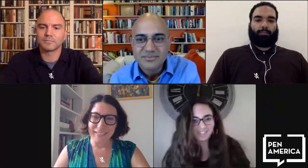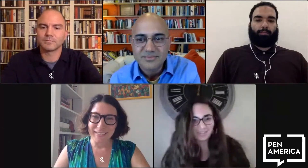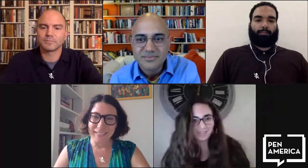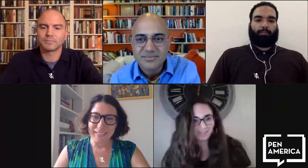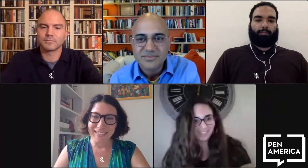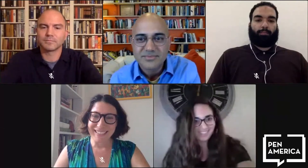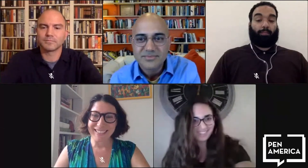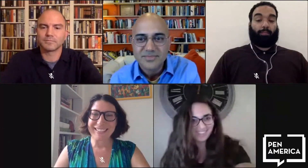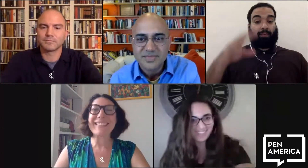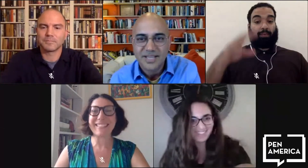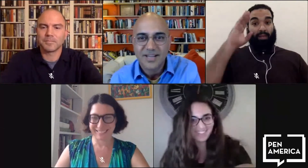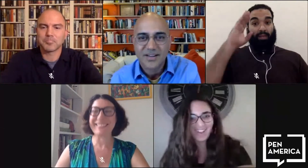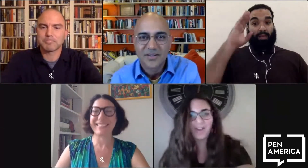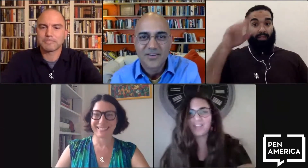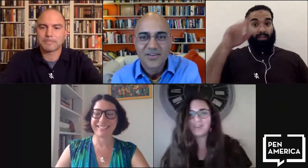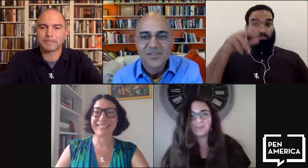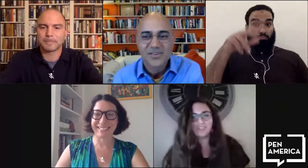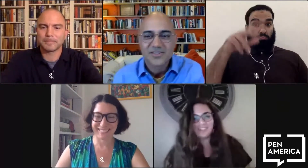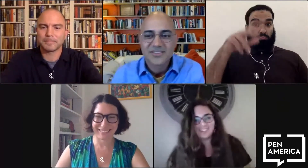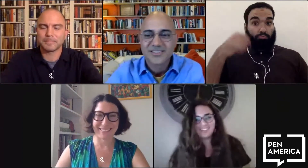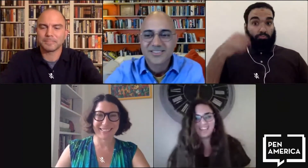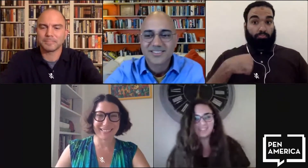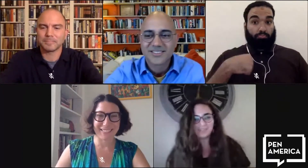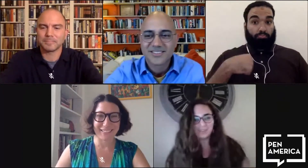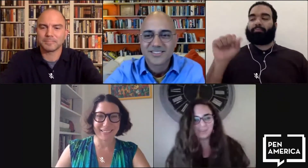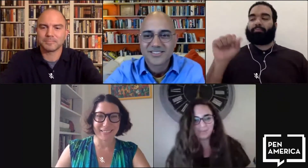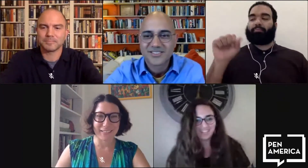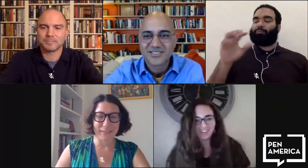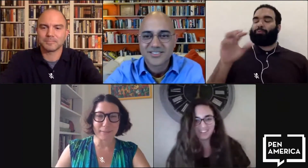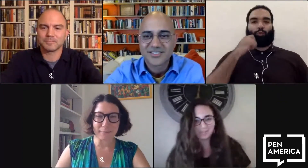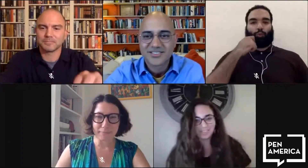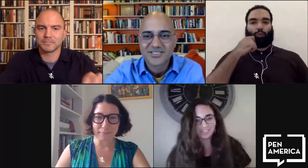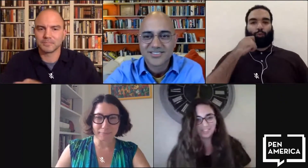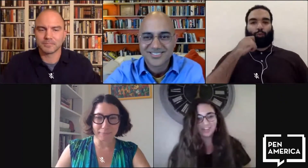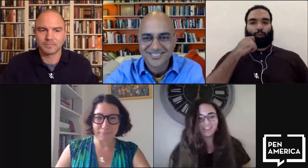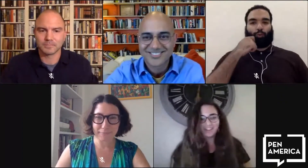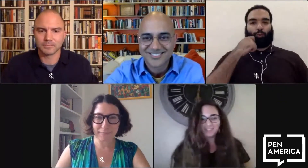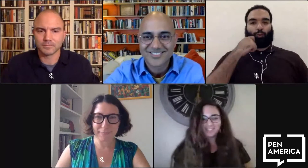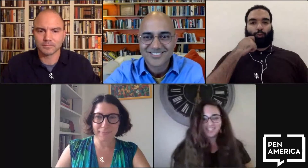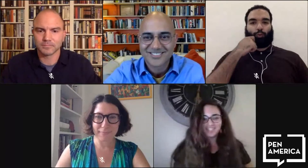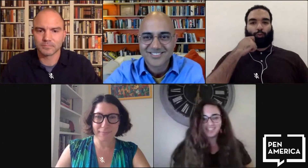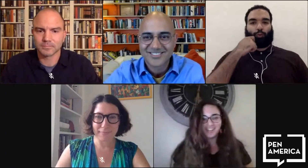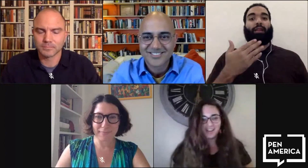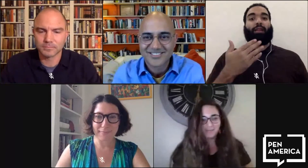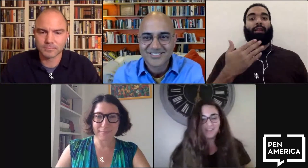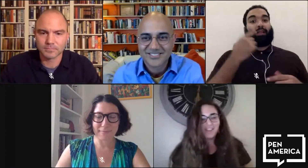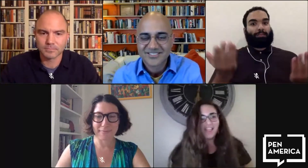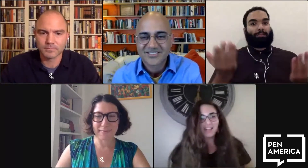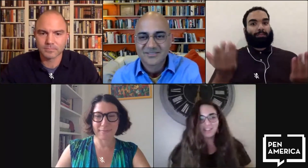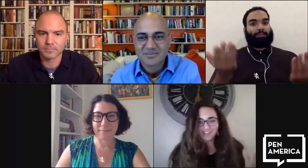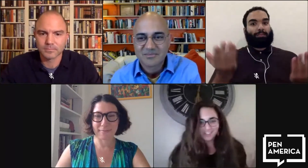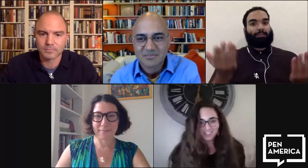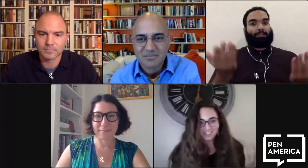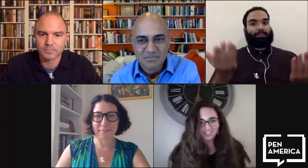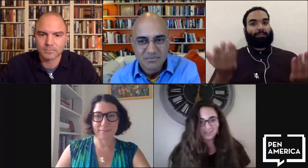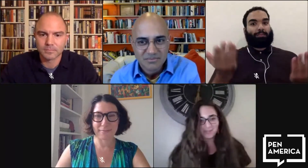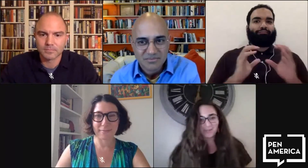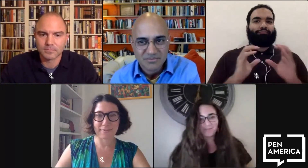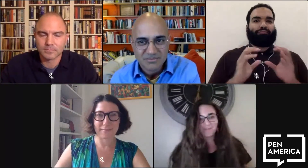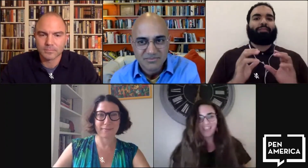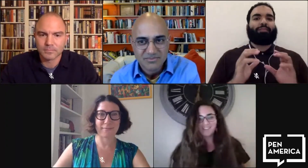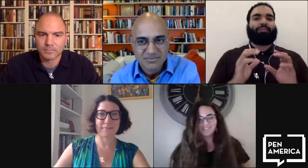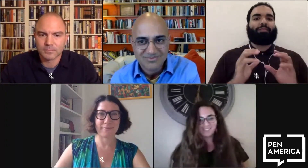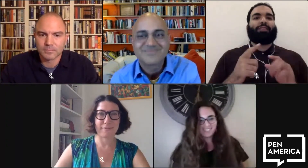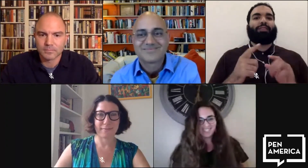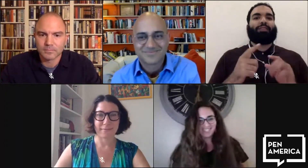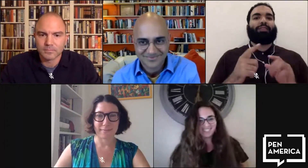Hi, can you hear me? Yeah. Okay, cool. Thanks for being here. This was such a great conversation. And congratulations on your new role